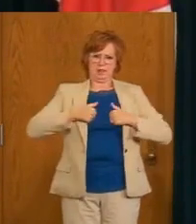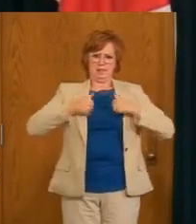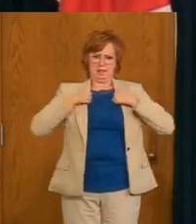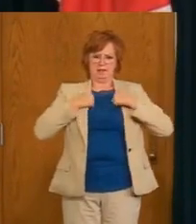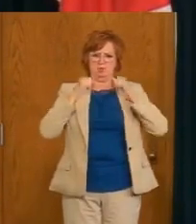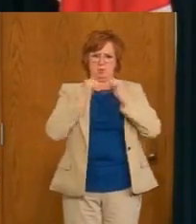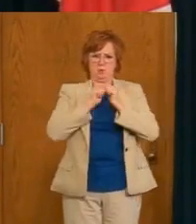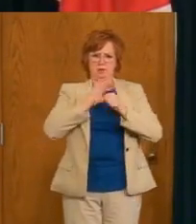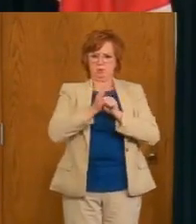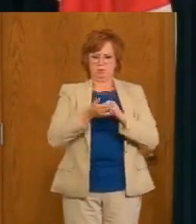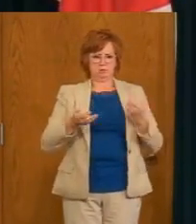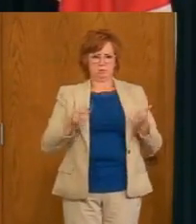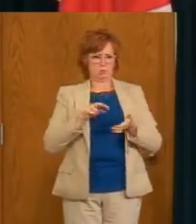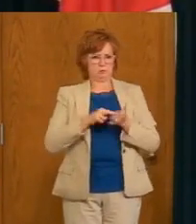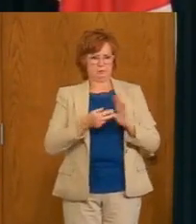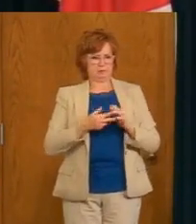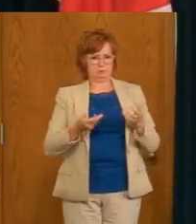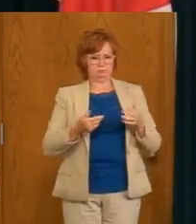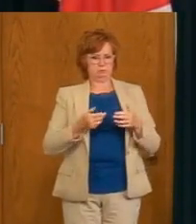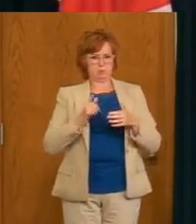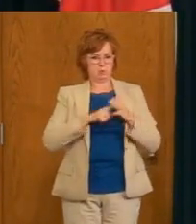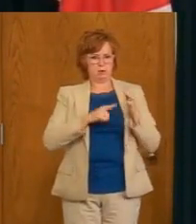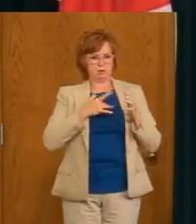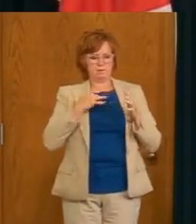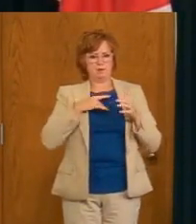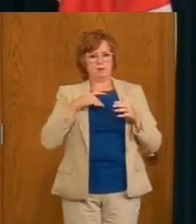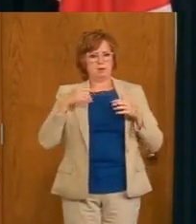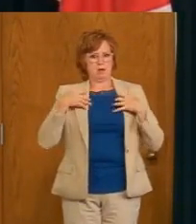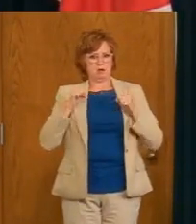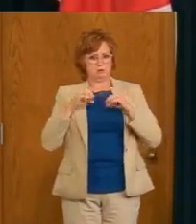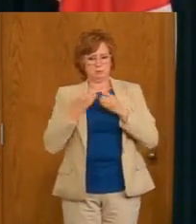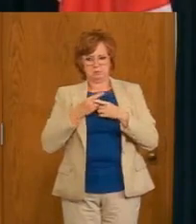But, just having that local awareness of case numbers will be important as well for the